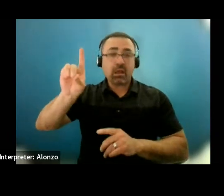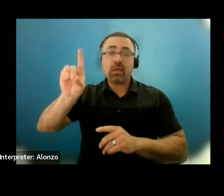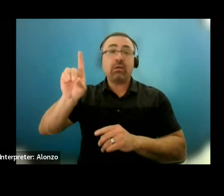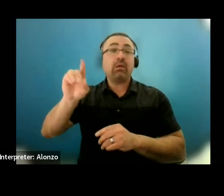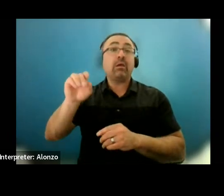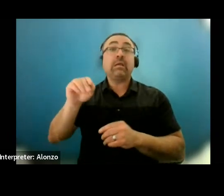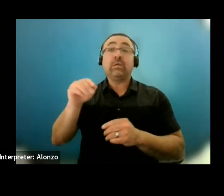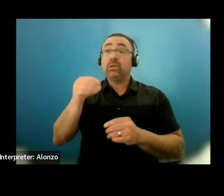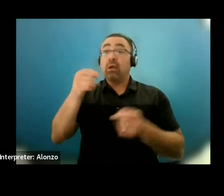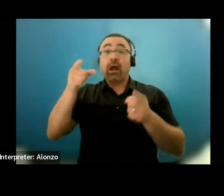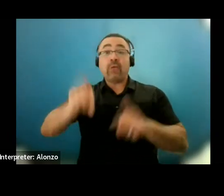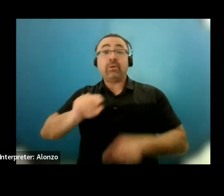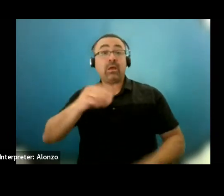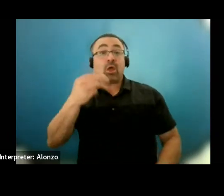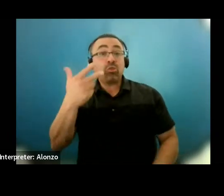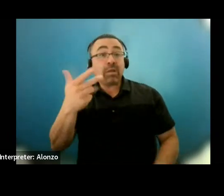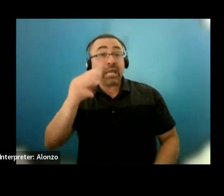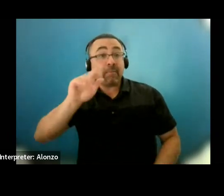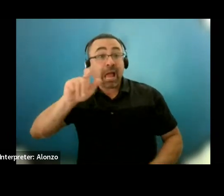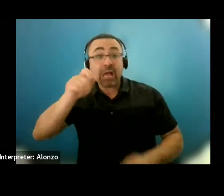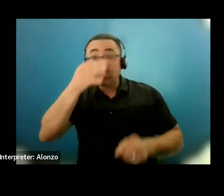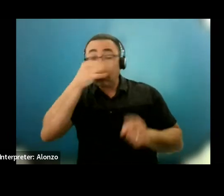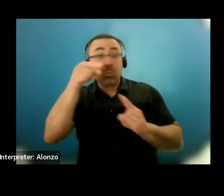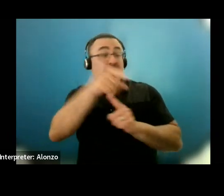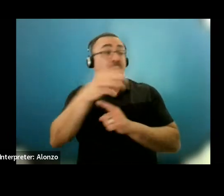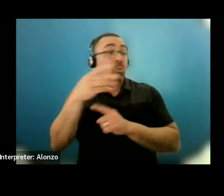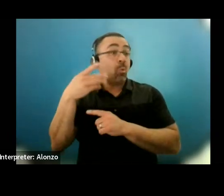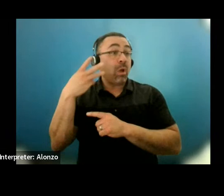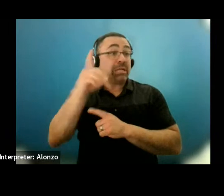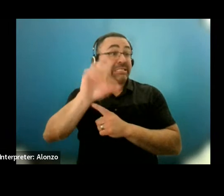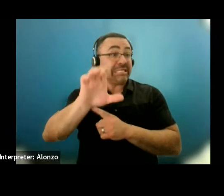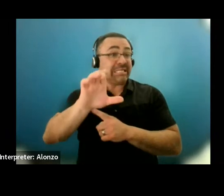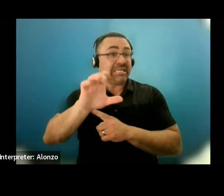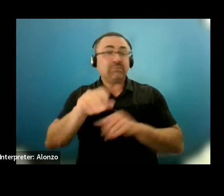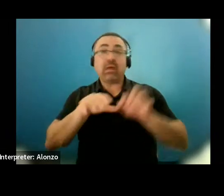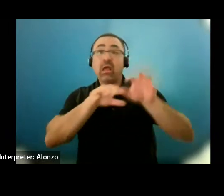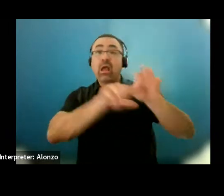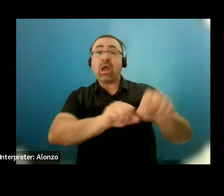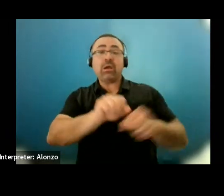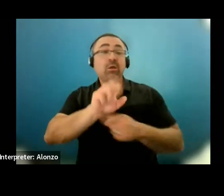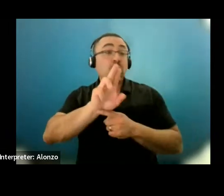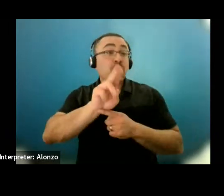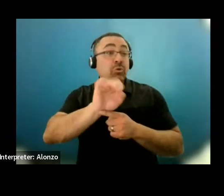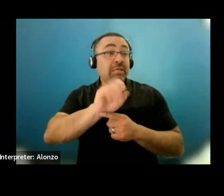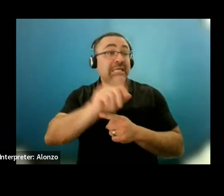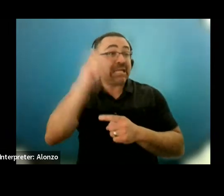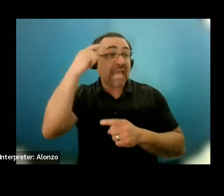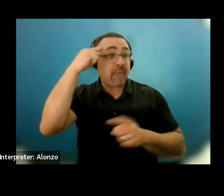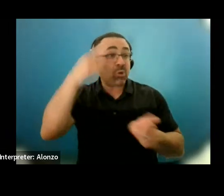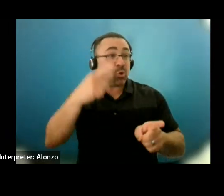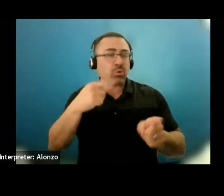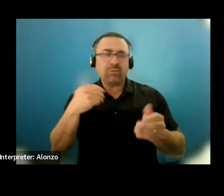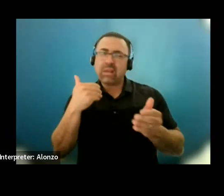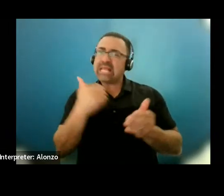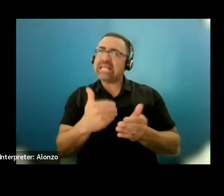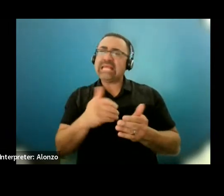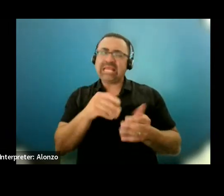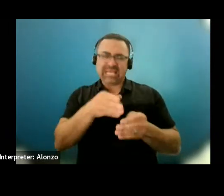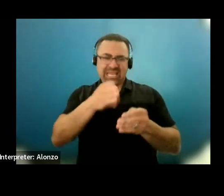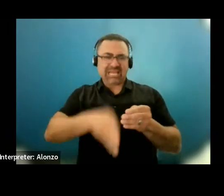miles away from Washington, D.C. He is about to take the Union capital, here at the end of the war.